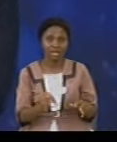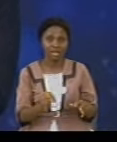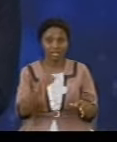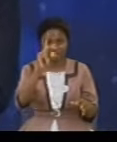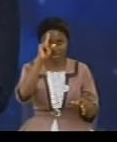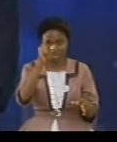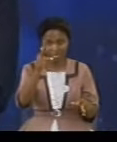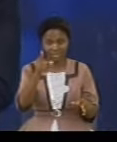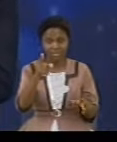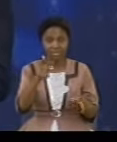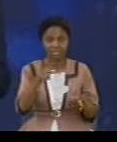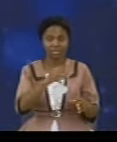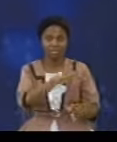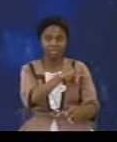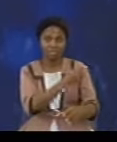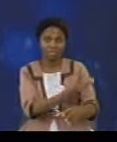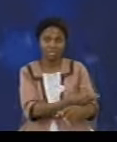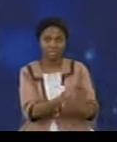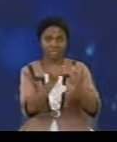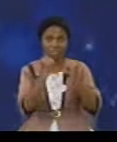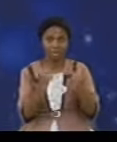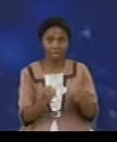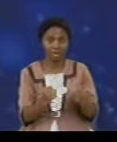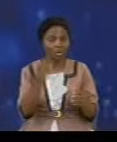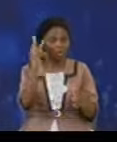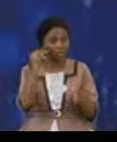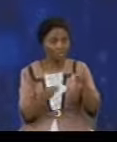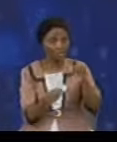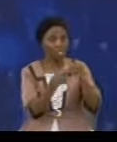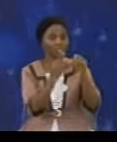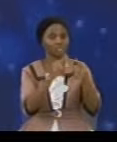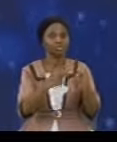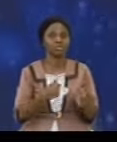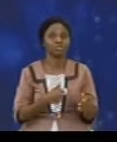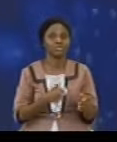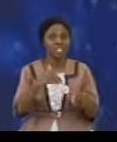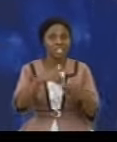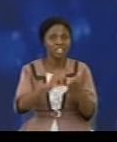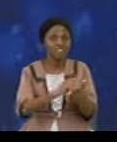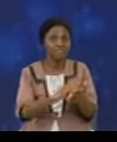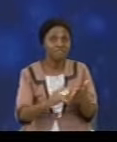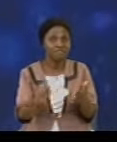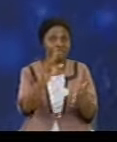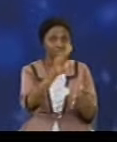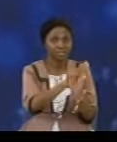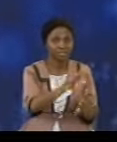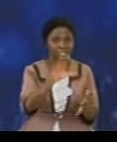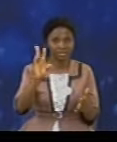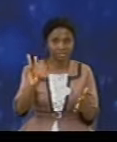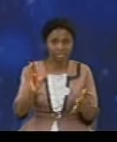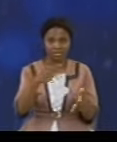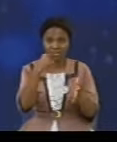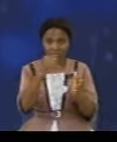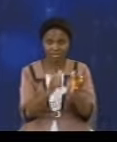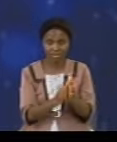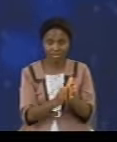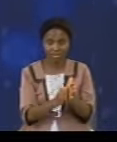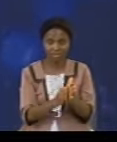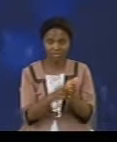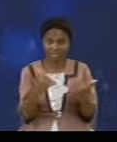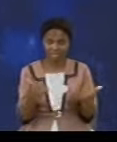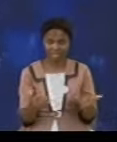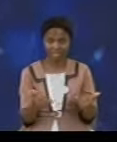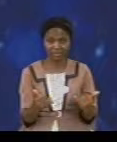added unto me. Now he concludes in verse 37. It says in verse 37,